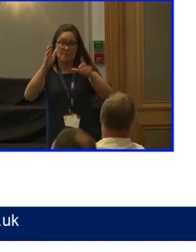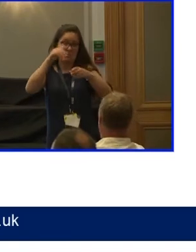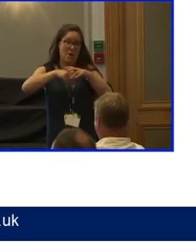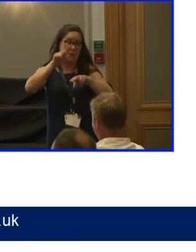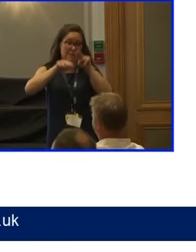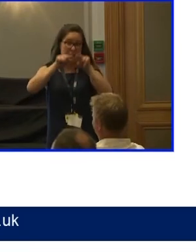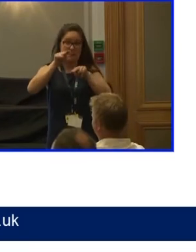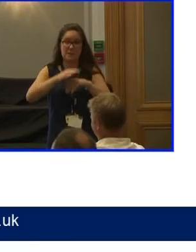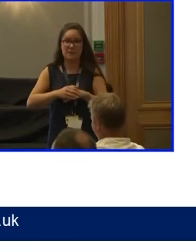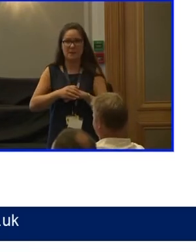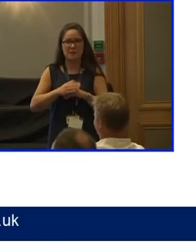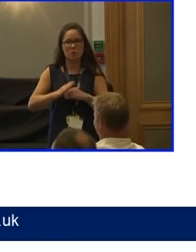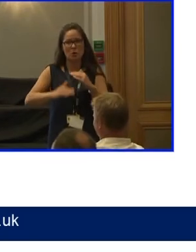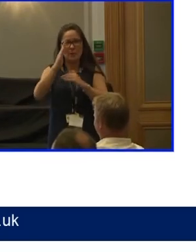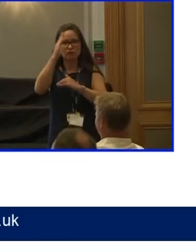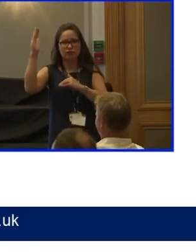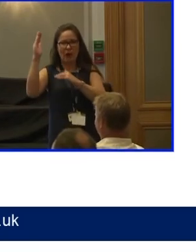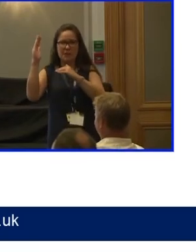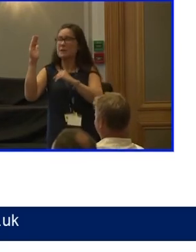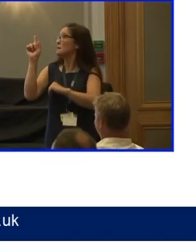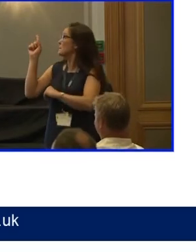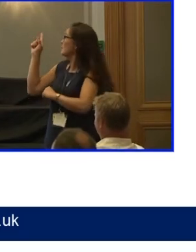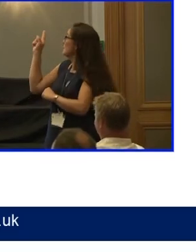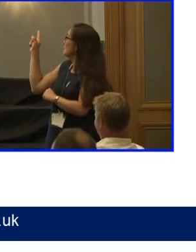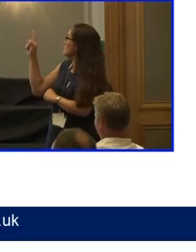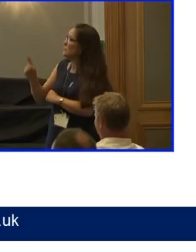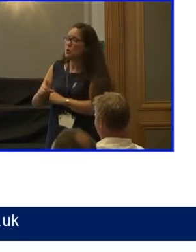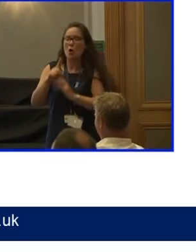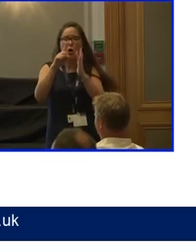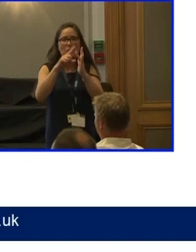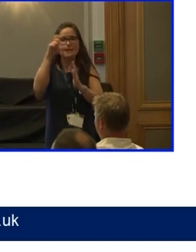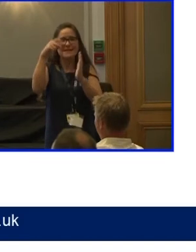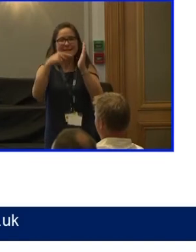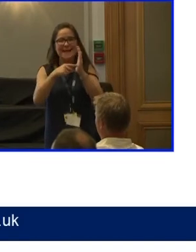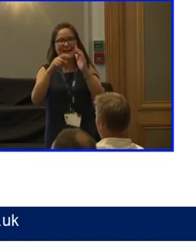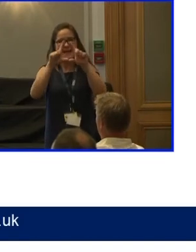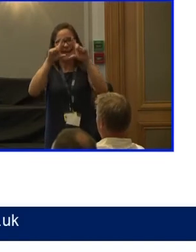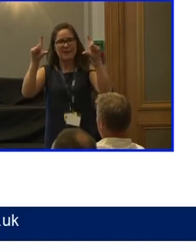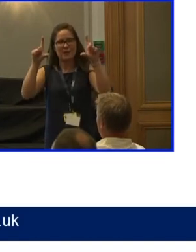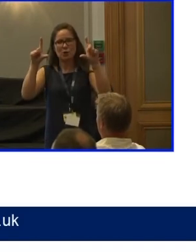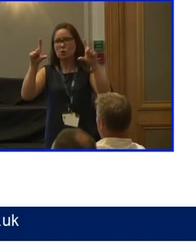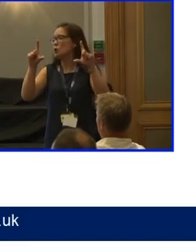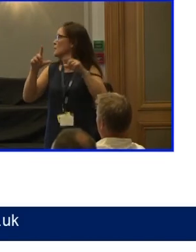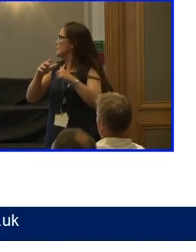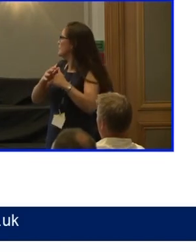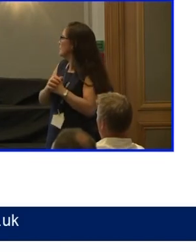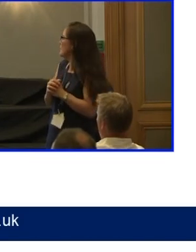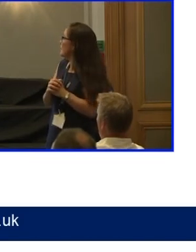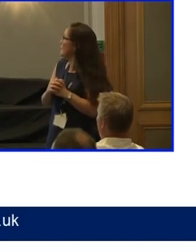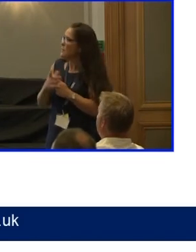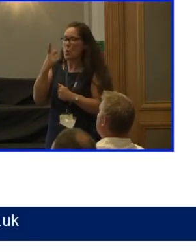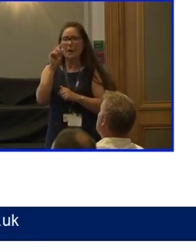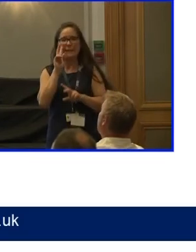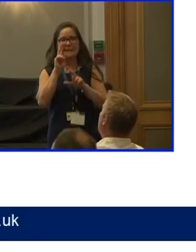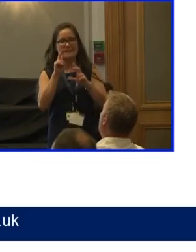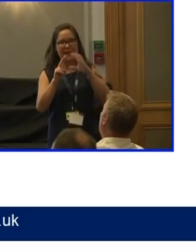right, we've got a picture of an optical coherence tomography, an OCT image of the central retina, and that's a imaging modality that lets us look at the different layers of the